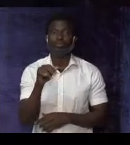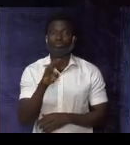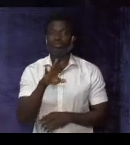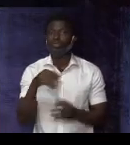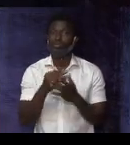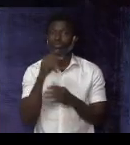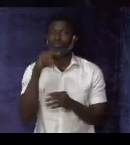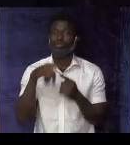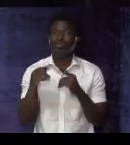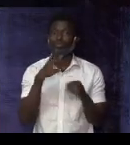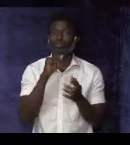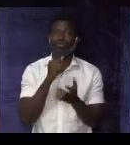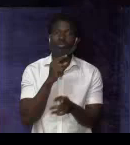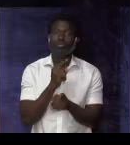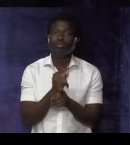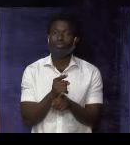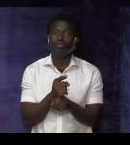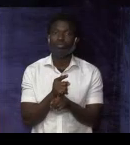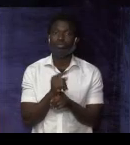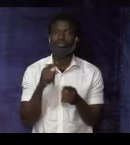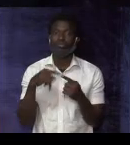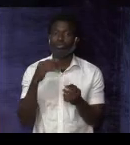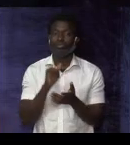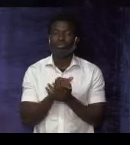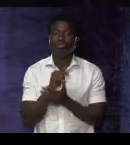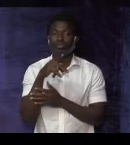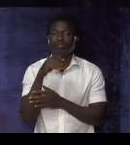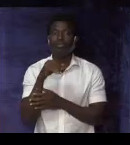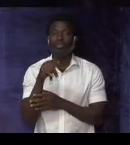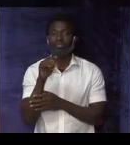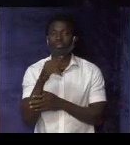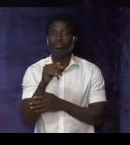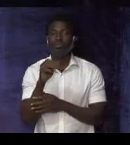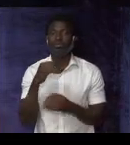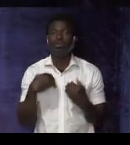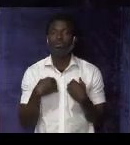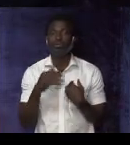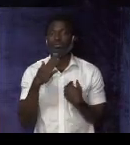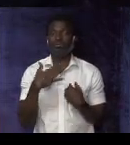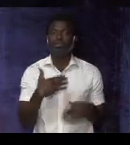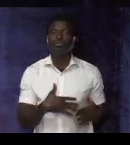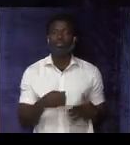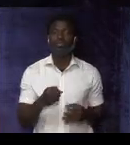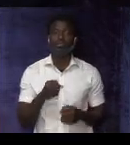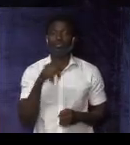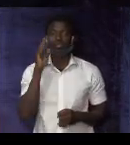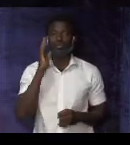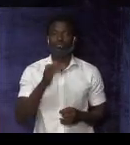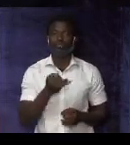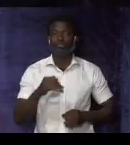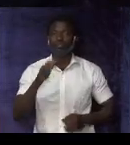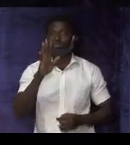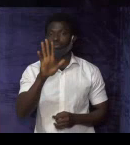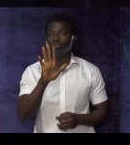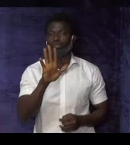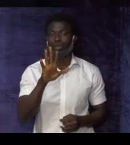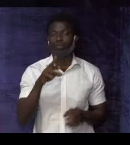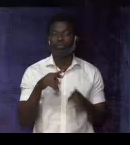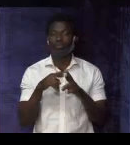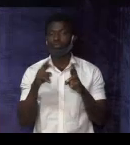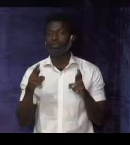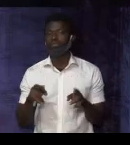you need to do is just say, well, a pentagon has 5 sides, so that I'll draw 5